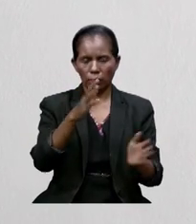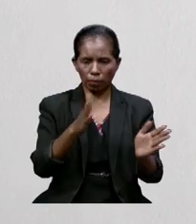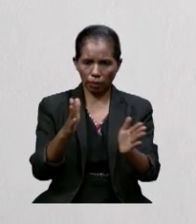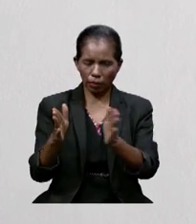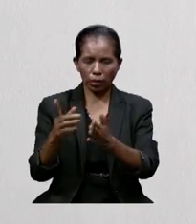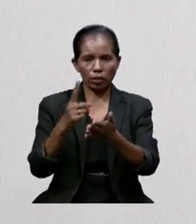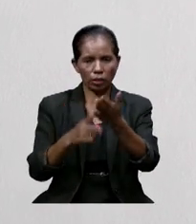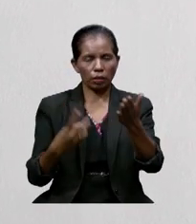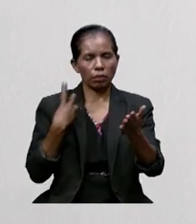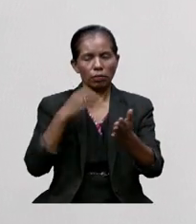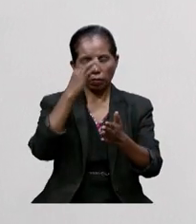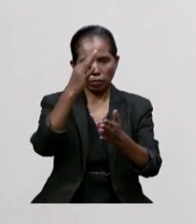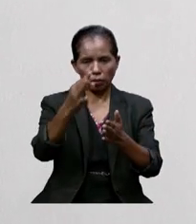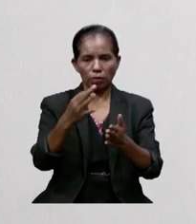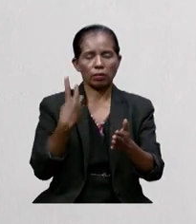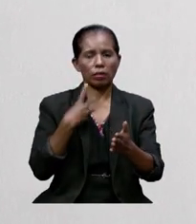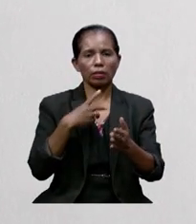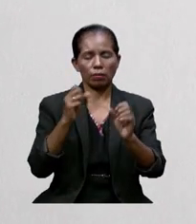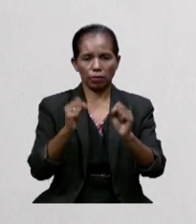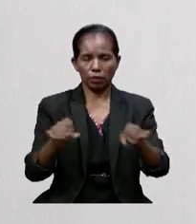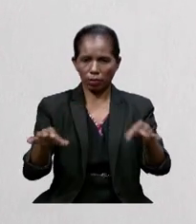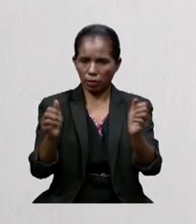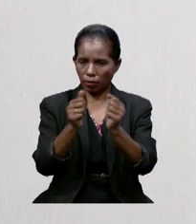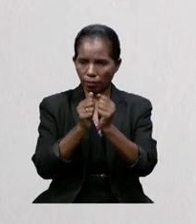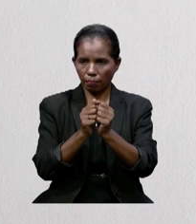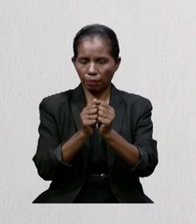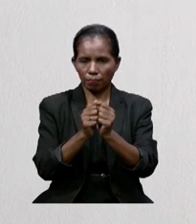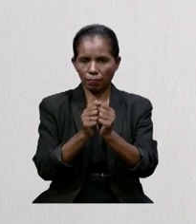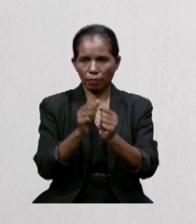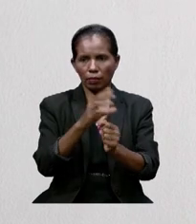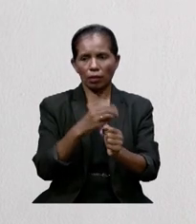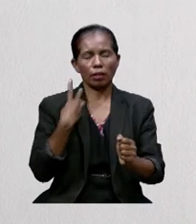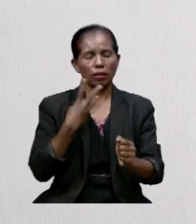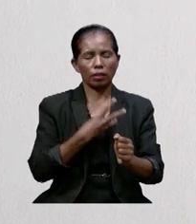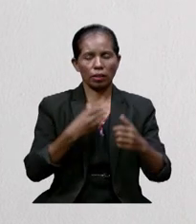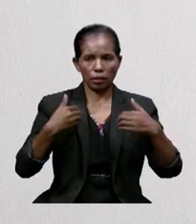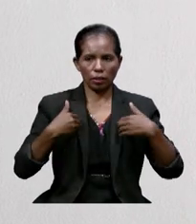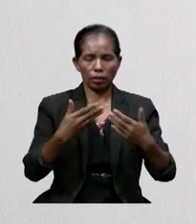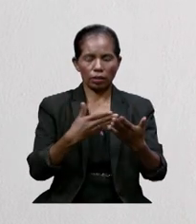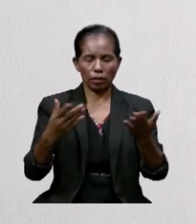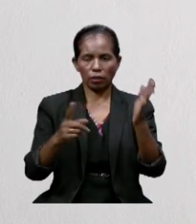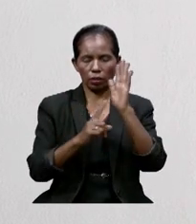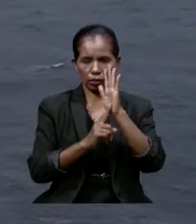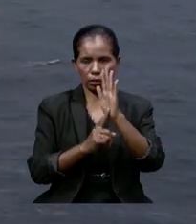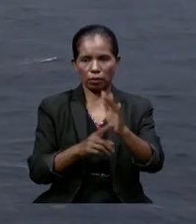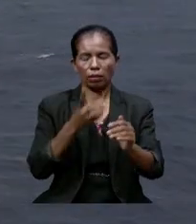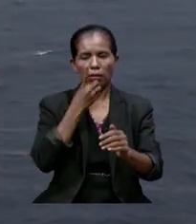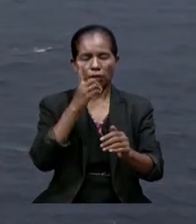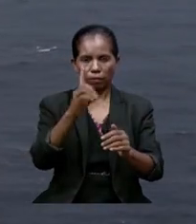that and very optimistic that you know, by the end of the year, we'll have something significant to say about Greater